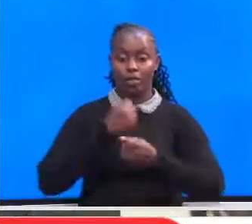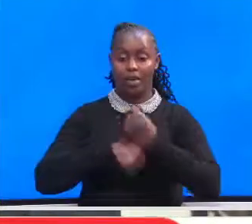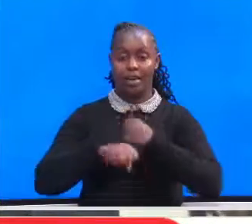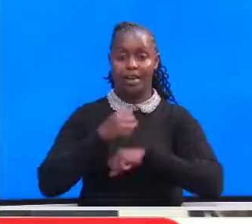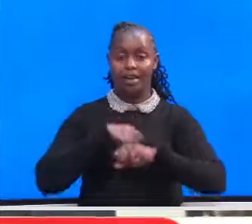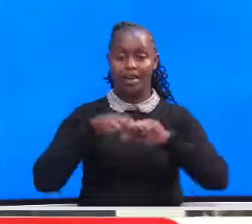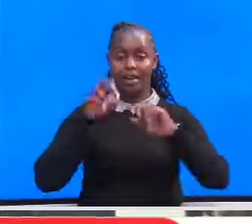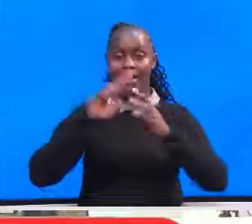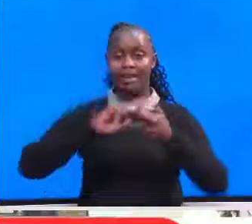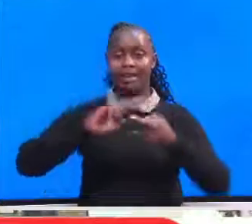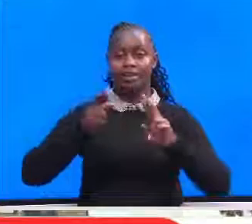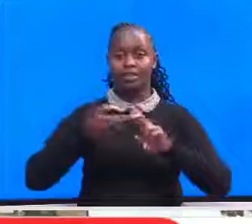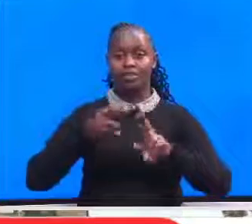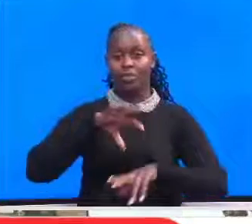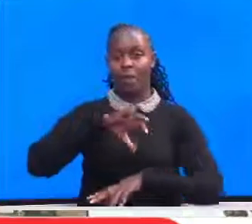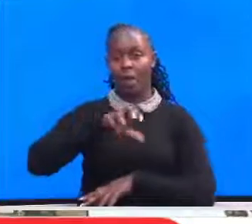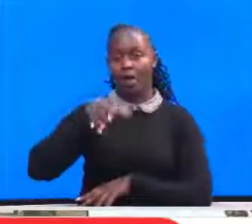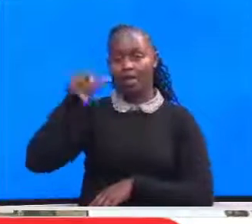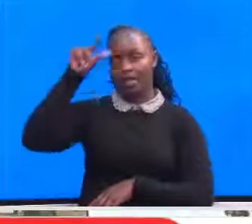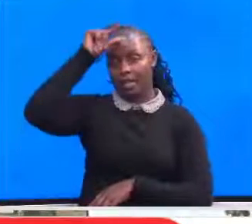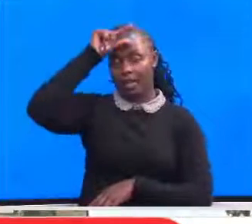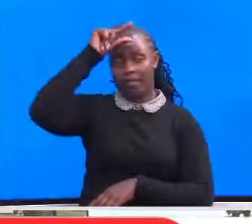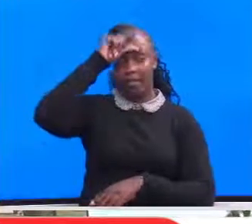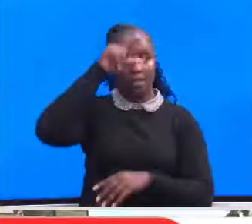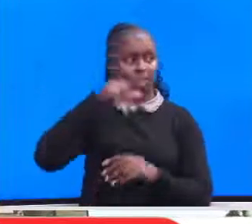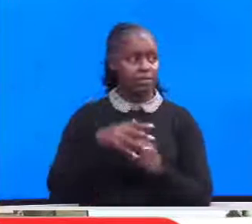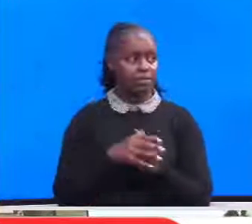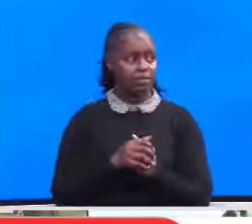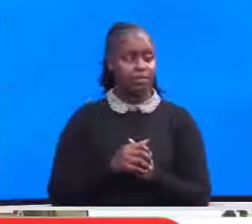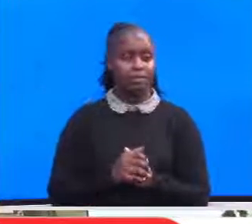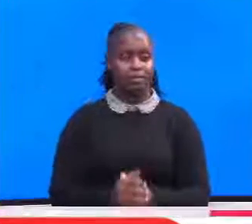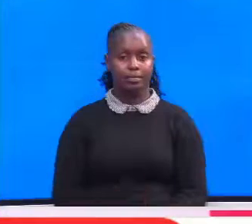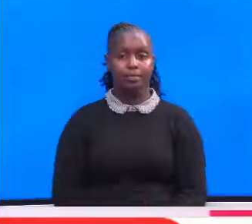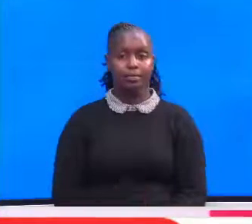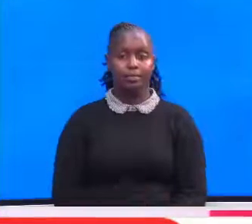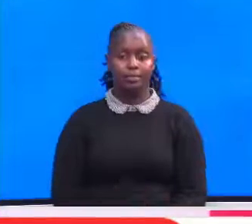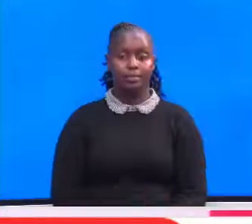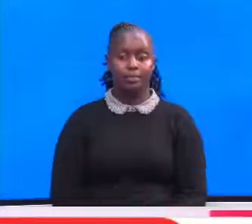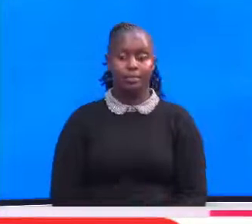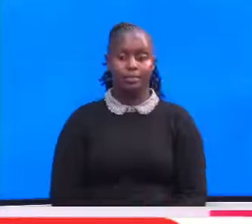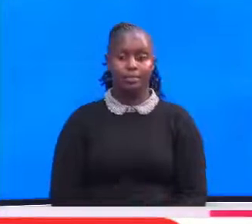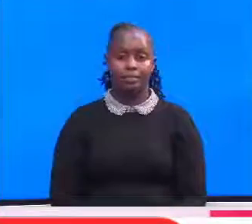county governments. Grace Kuriakanja, TV 47. Now,